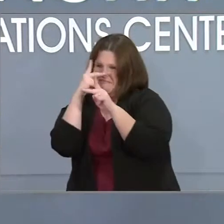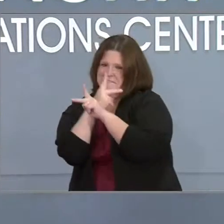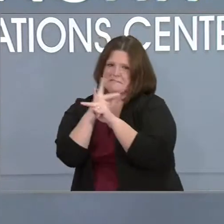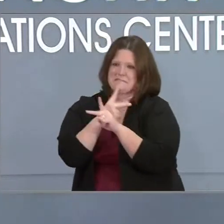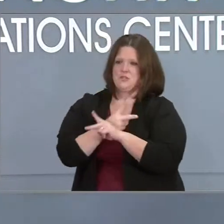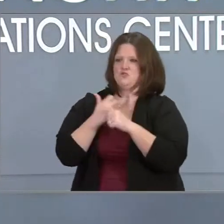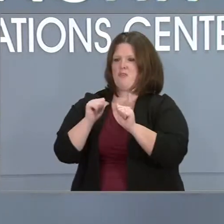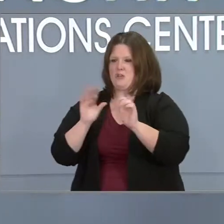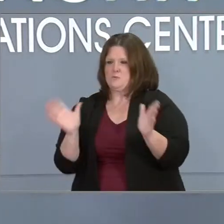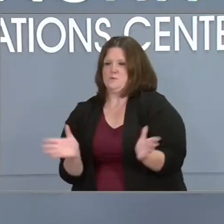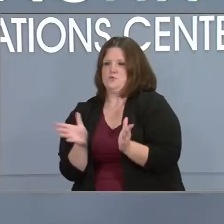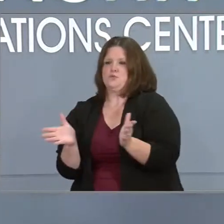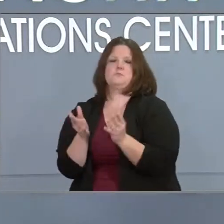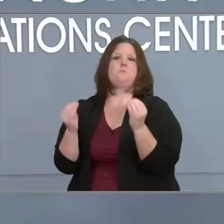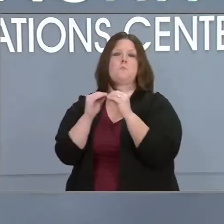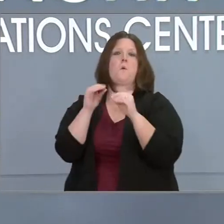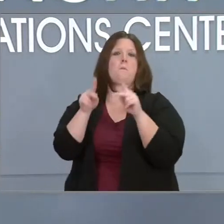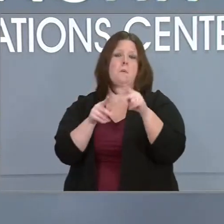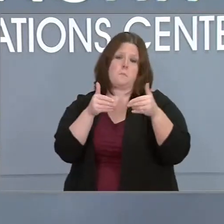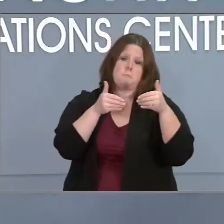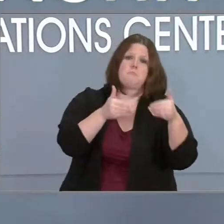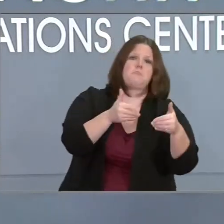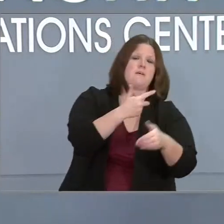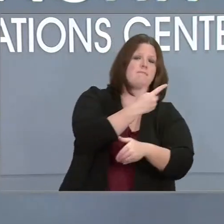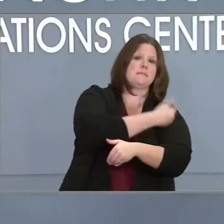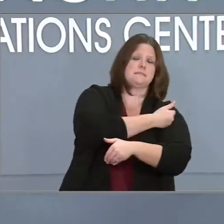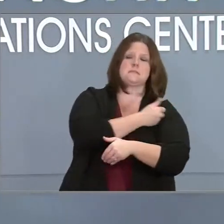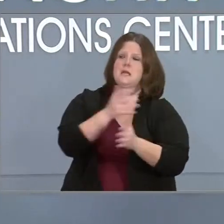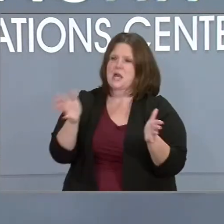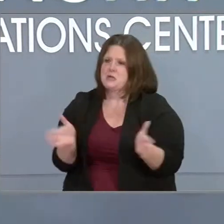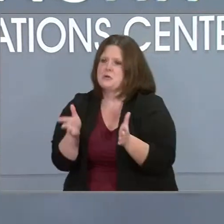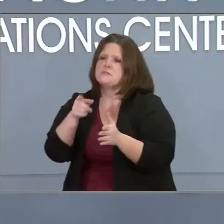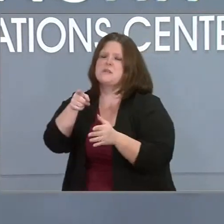vaccinated and to work toward getting through this pandemic.